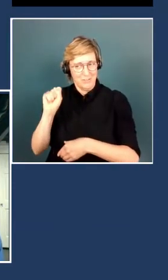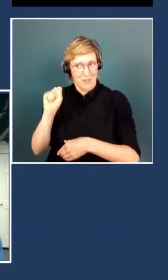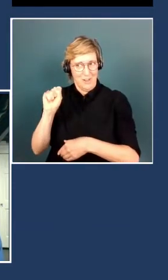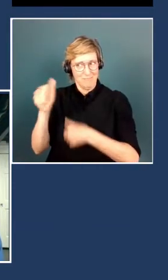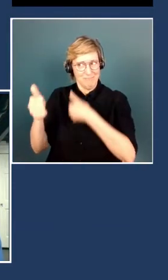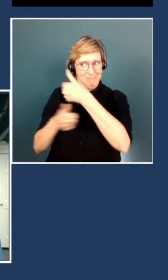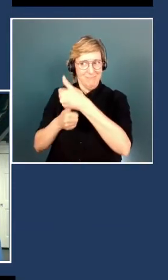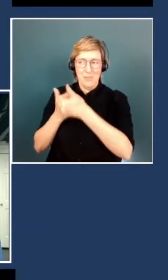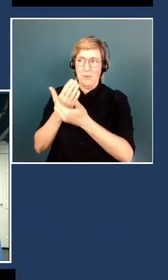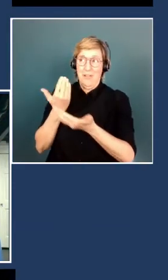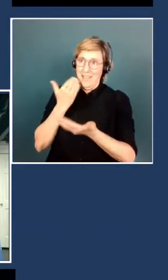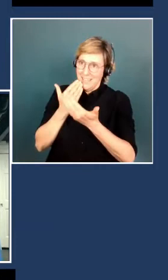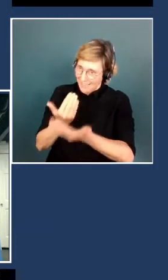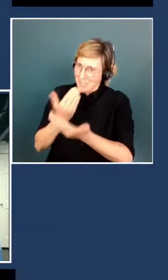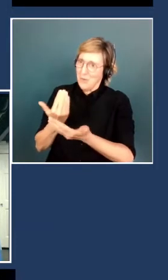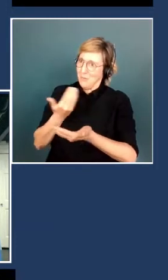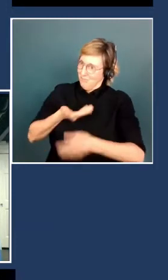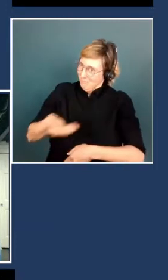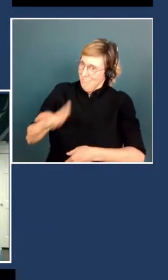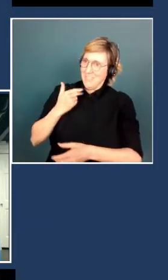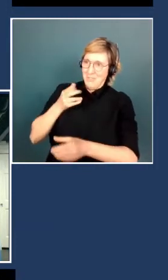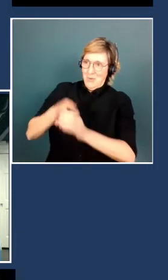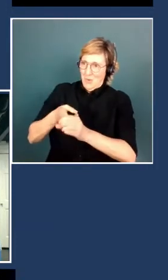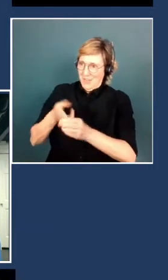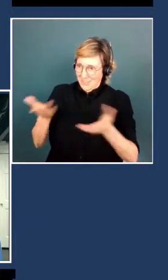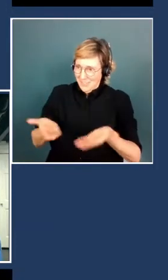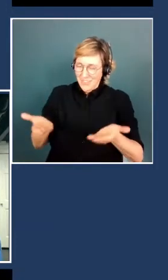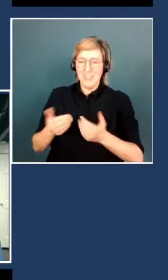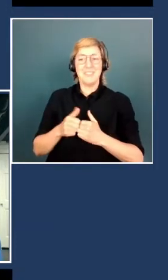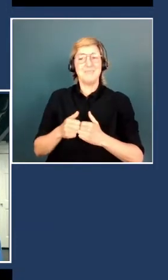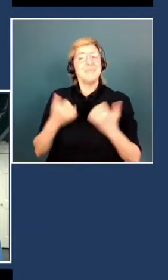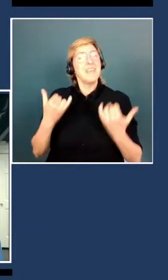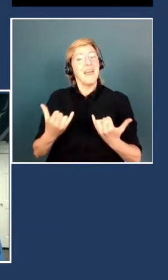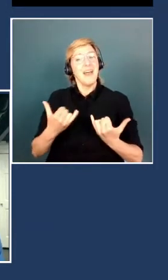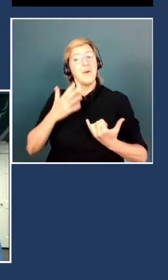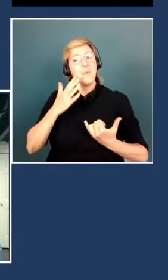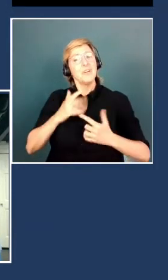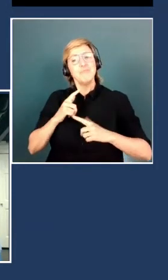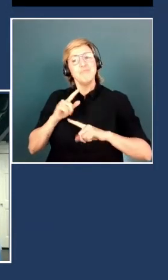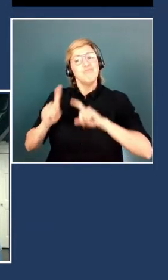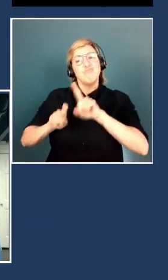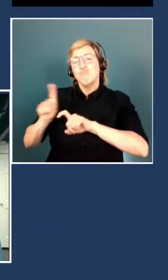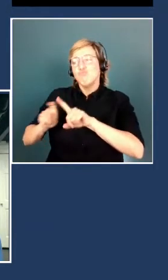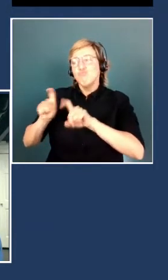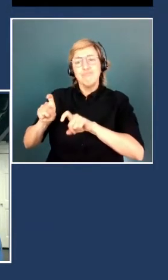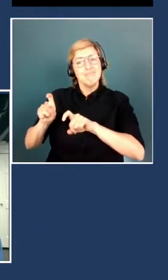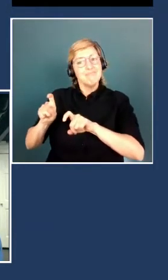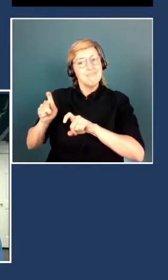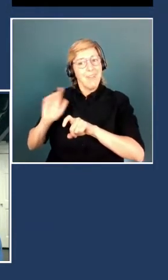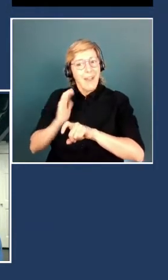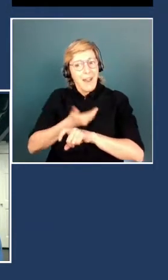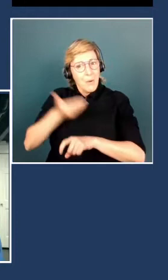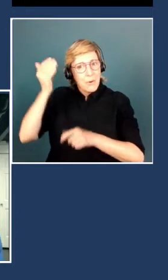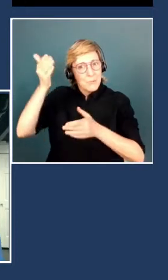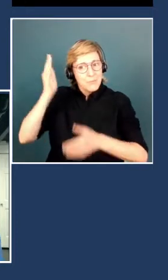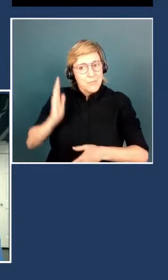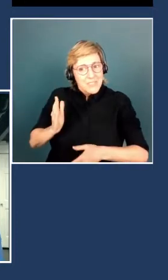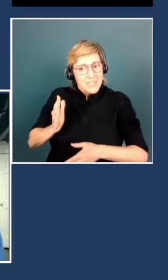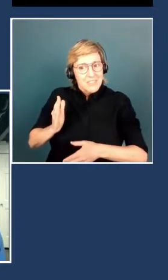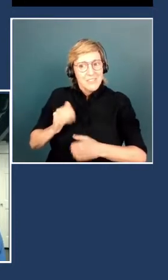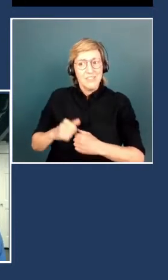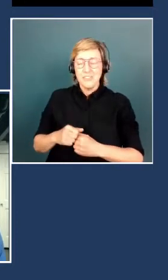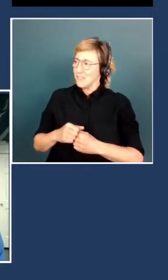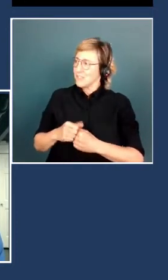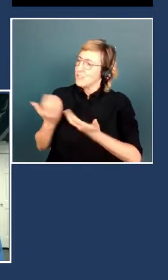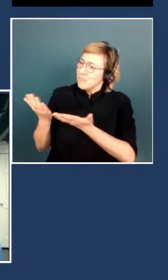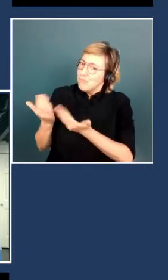having us join. But I'm going to ask a few questions just of our folks who've been presenting to learn a little